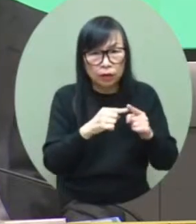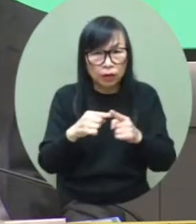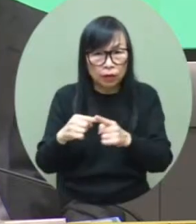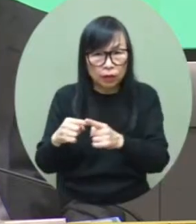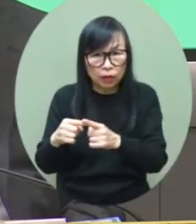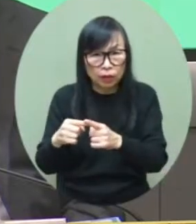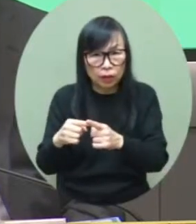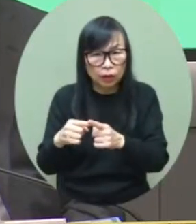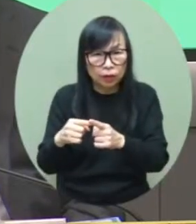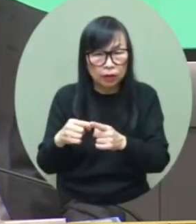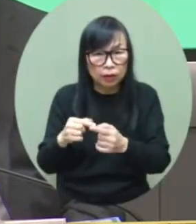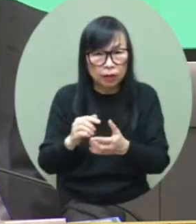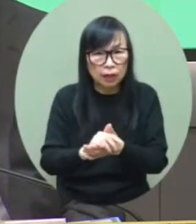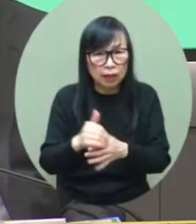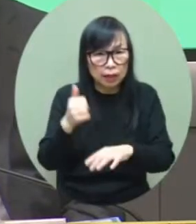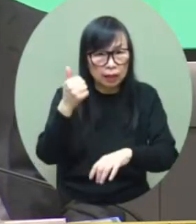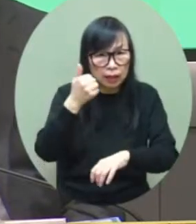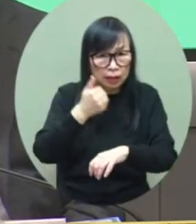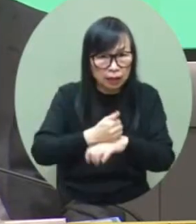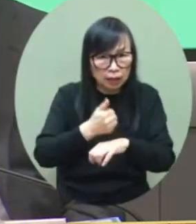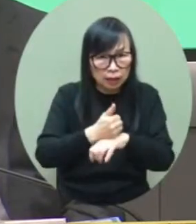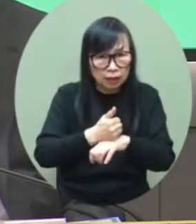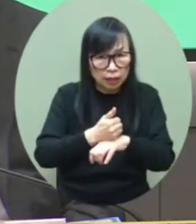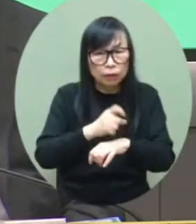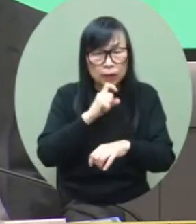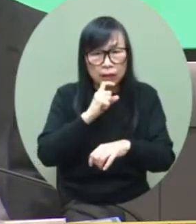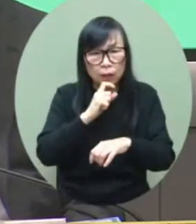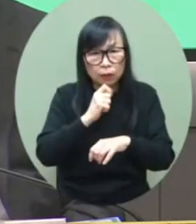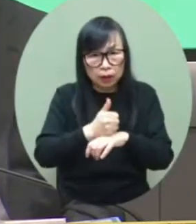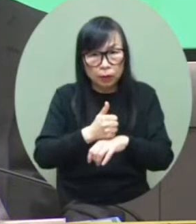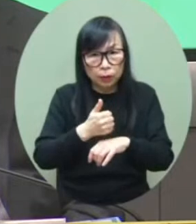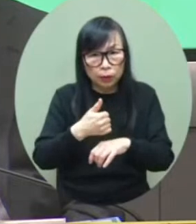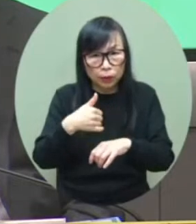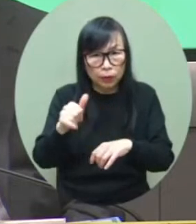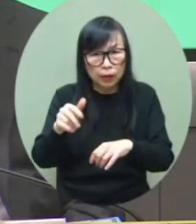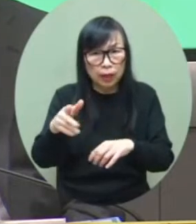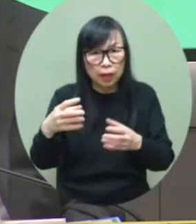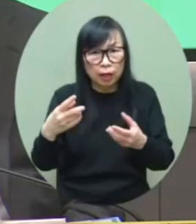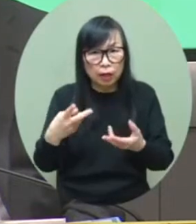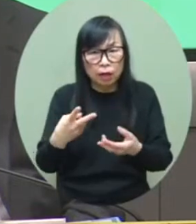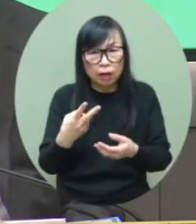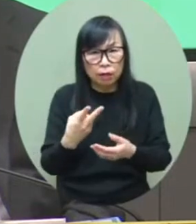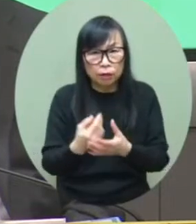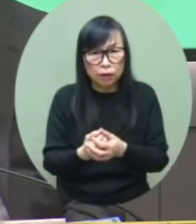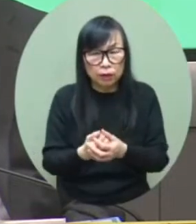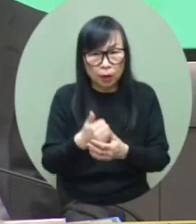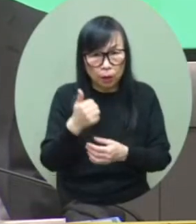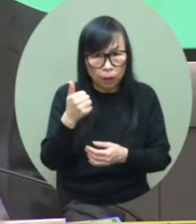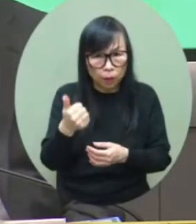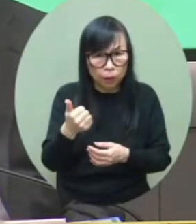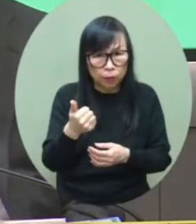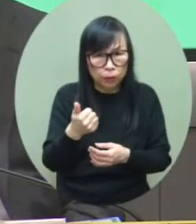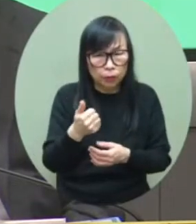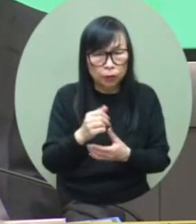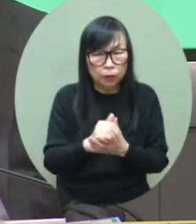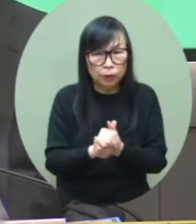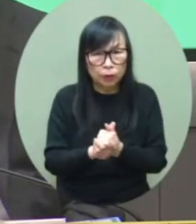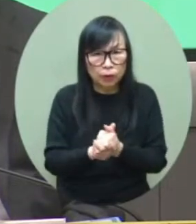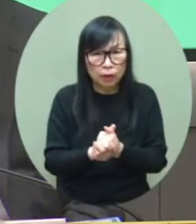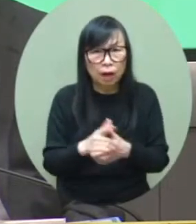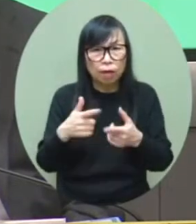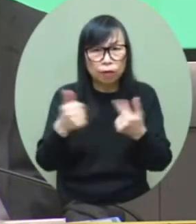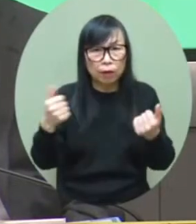So we could see that if people wish to travel the mainland, they will be able to do so. And so that's